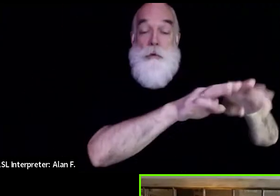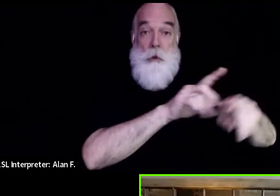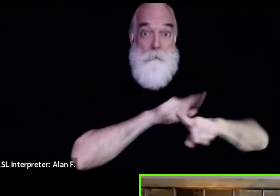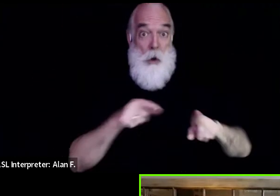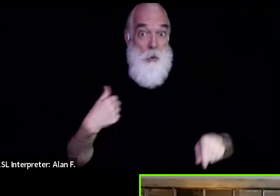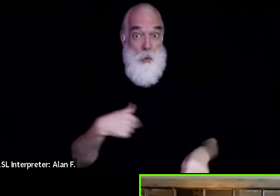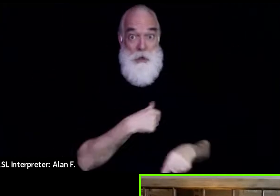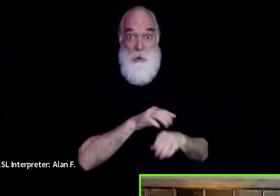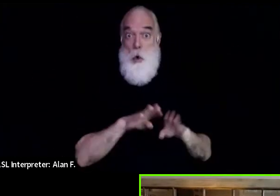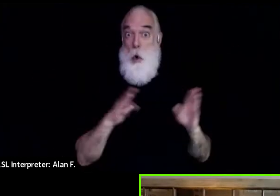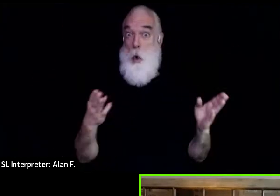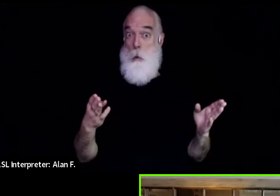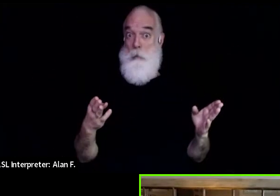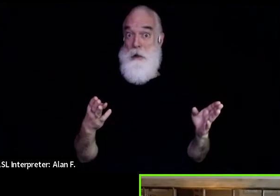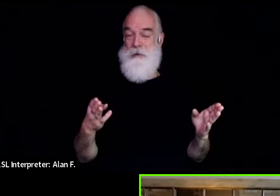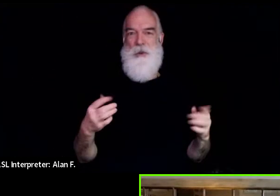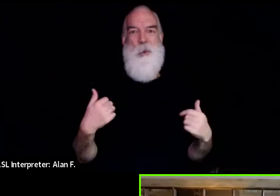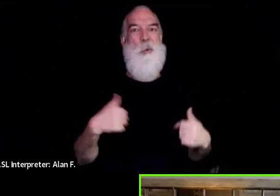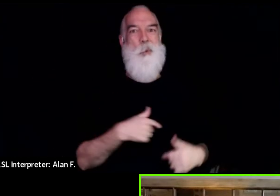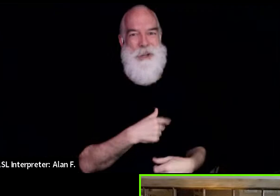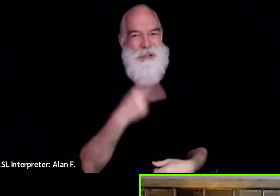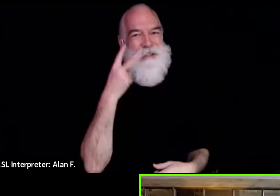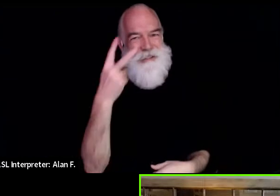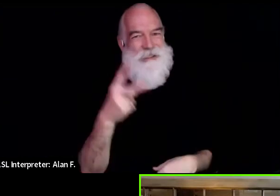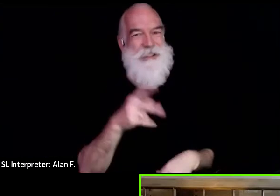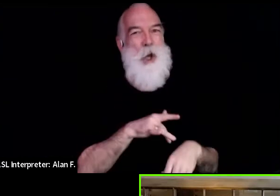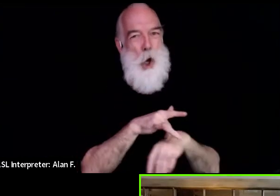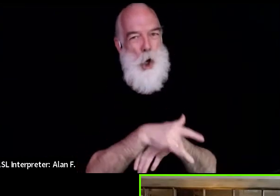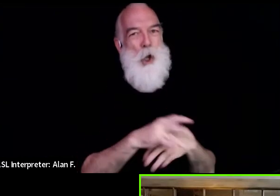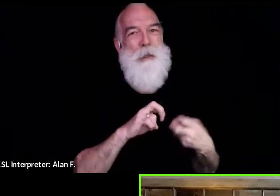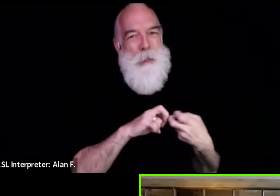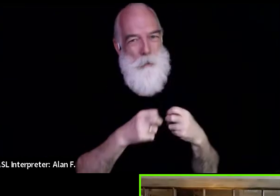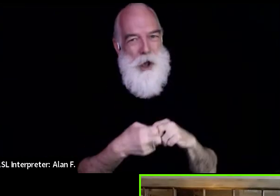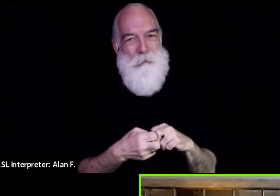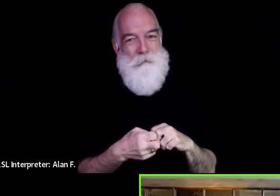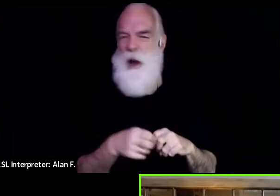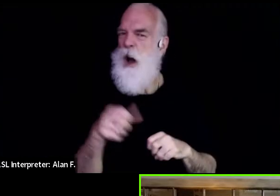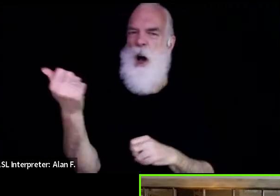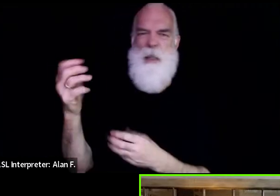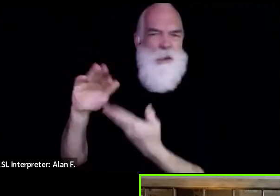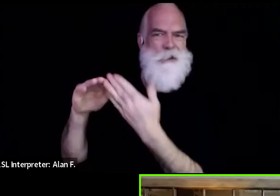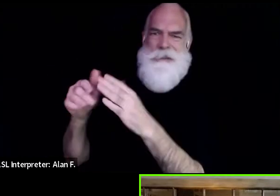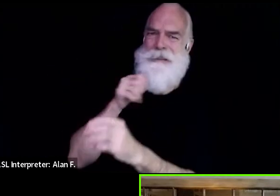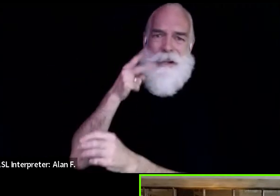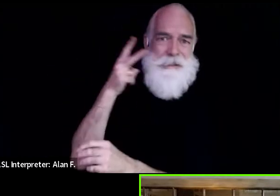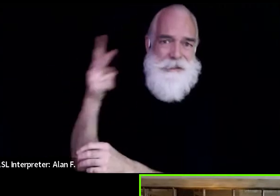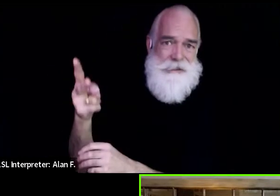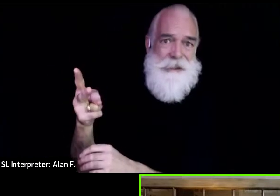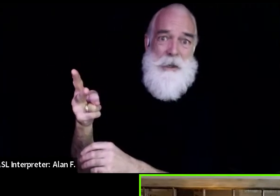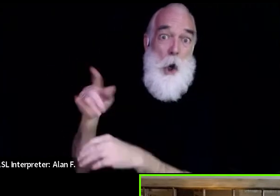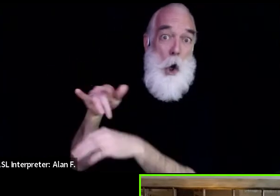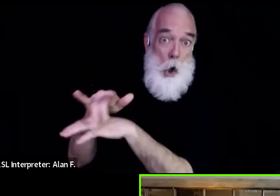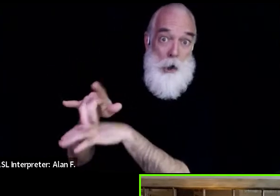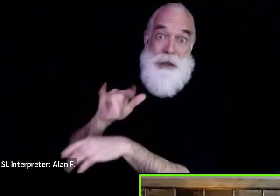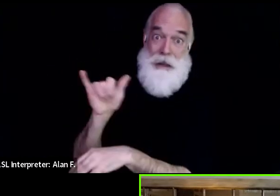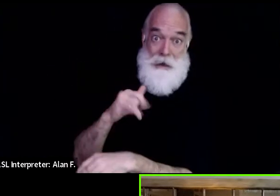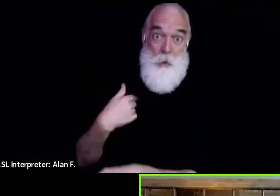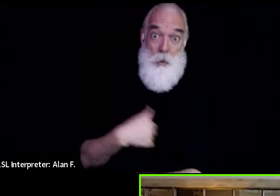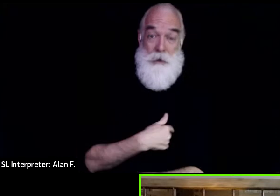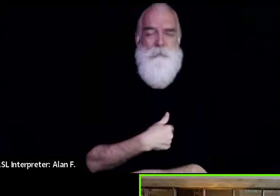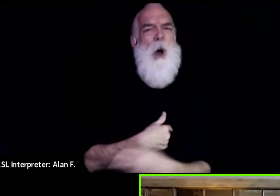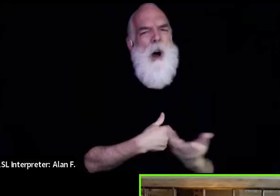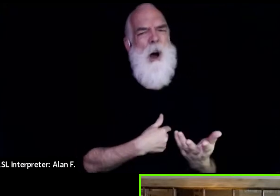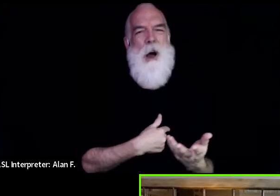did. So it was disheartening because we know that the two aren't mutually exclusive. You can have meaningful